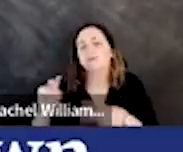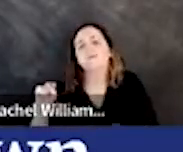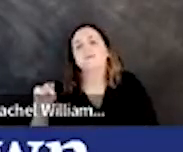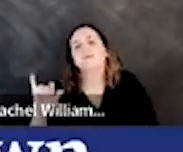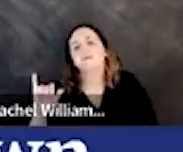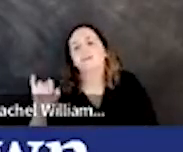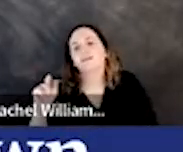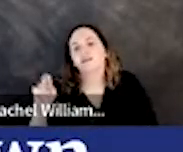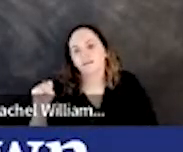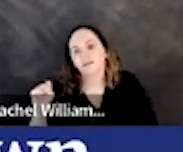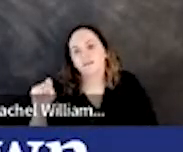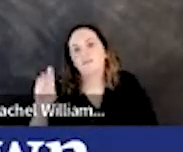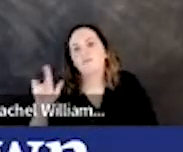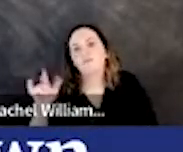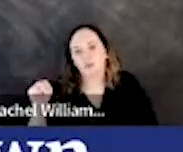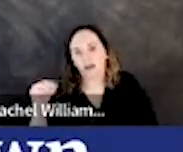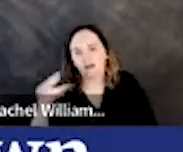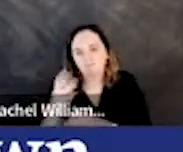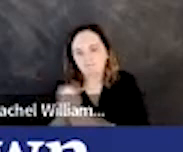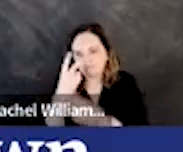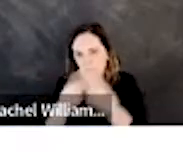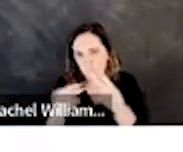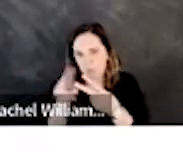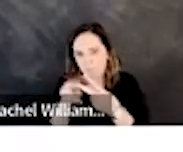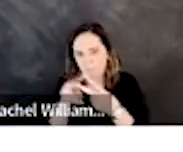Nicholas Brown.